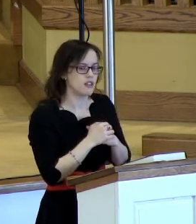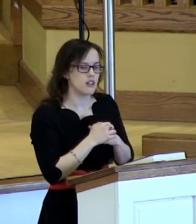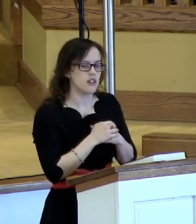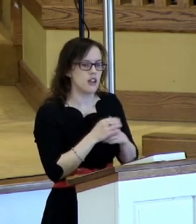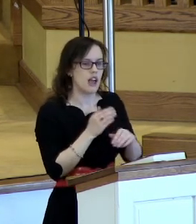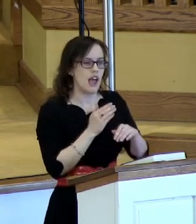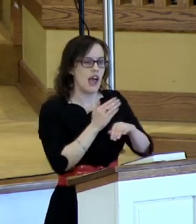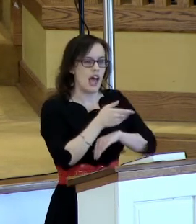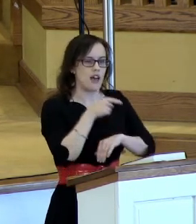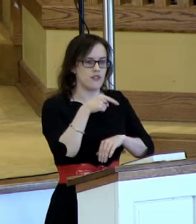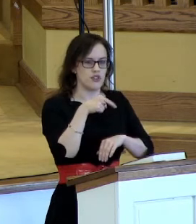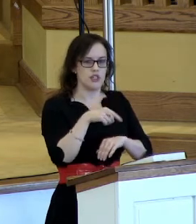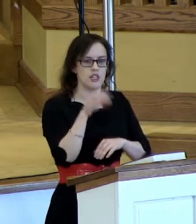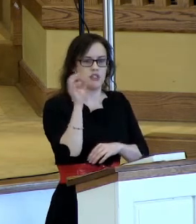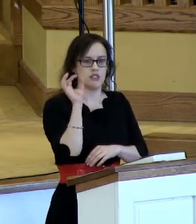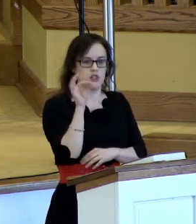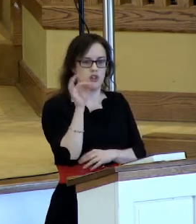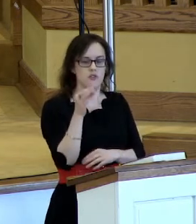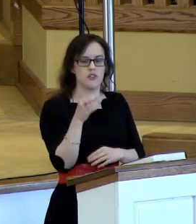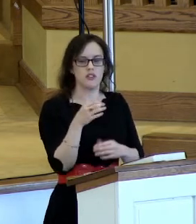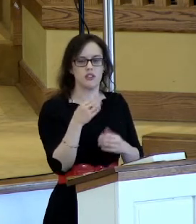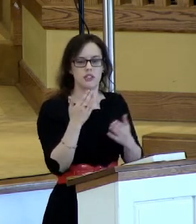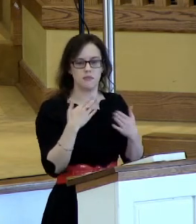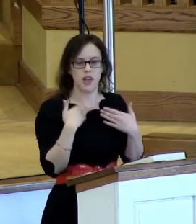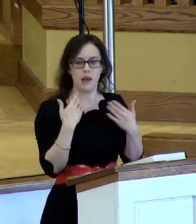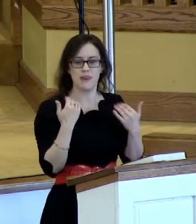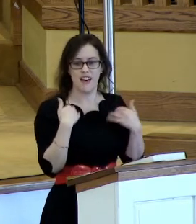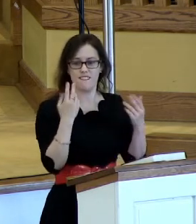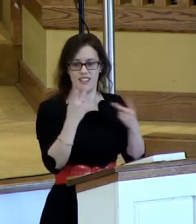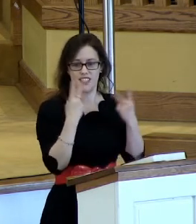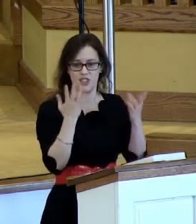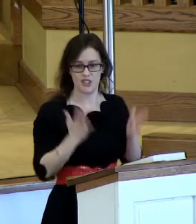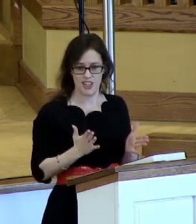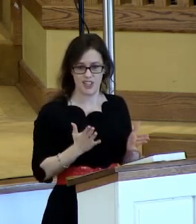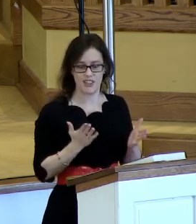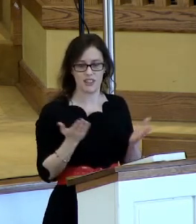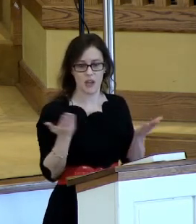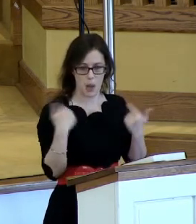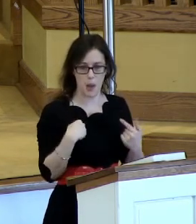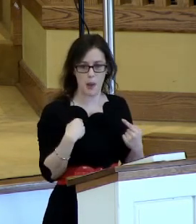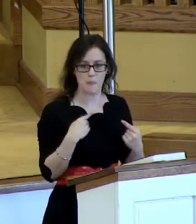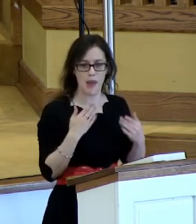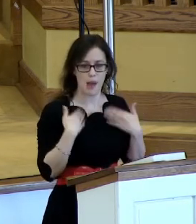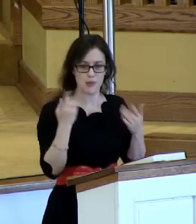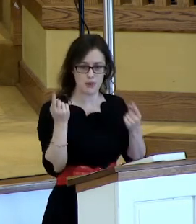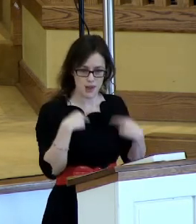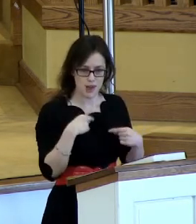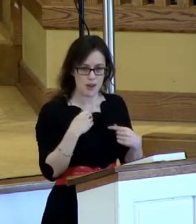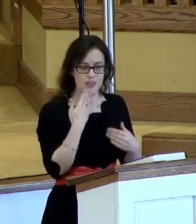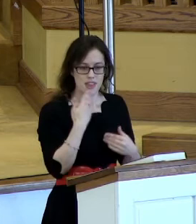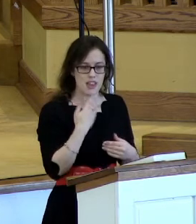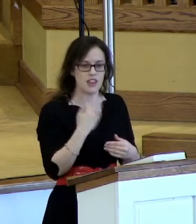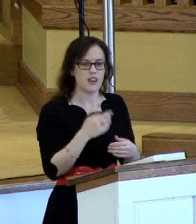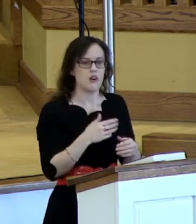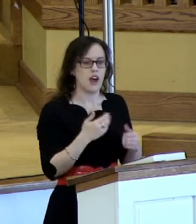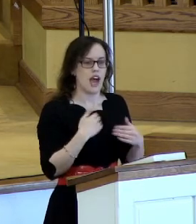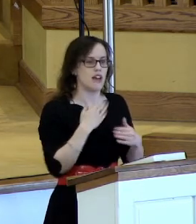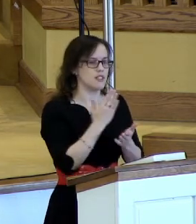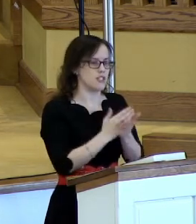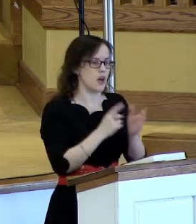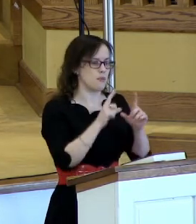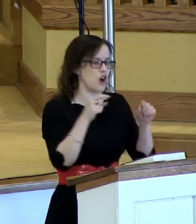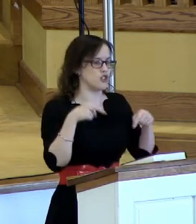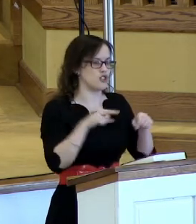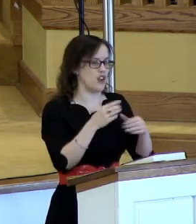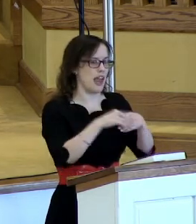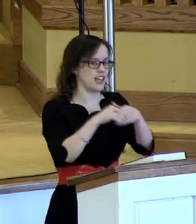Afterwards this morning, I know we have some visitors here. Always an honor to have visitors. Thank you so much for being here. And I got a cartwheel request during handshaking time, so stay tuned.